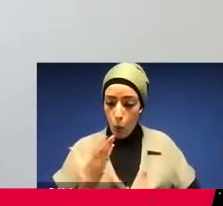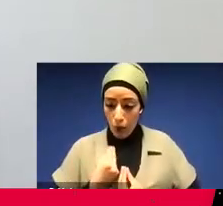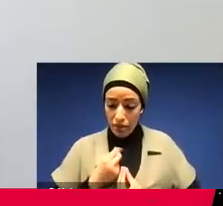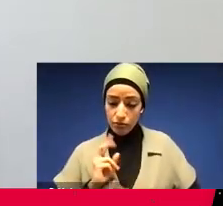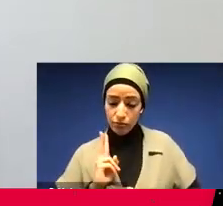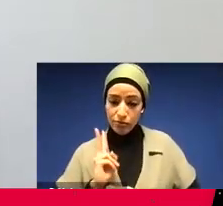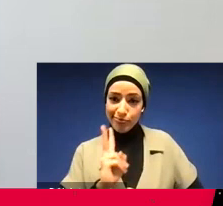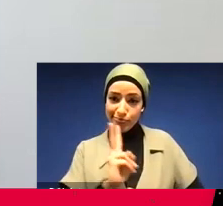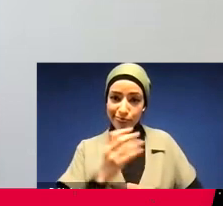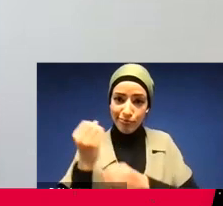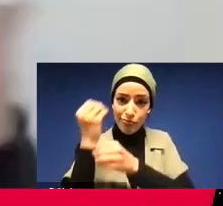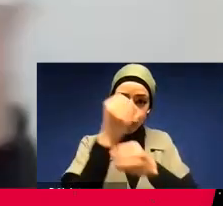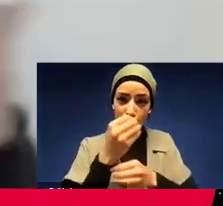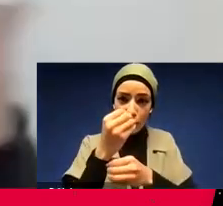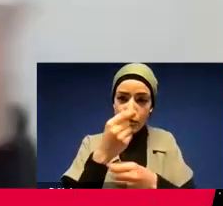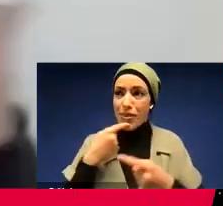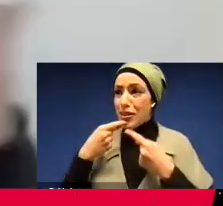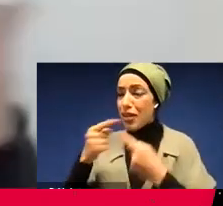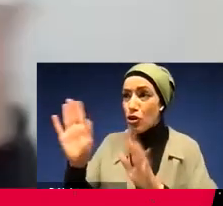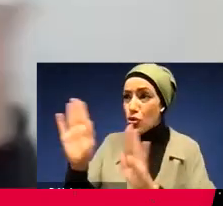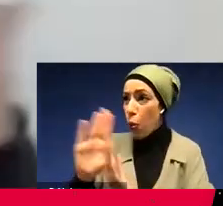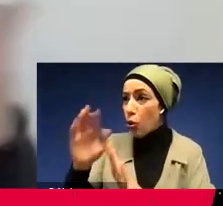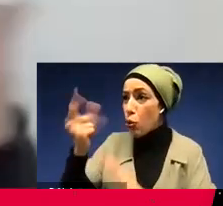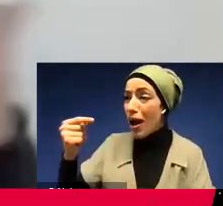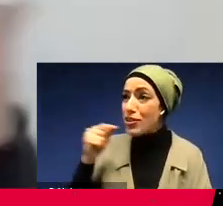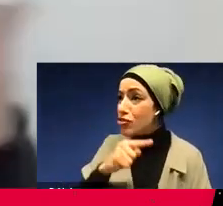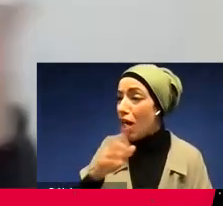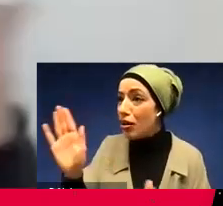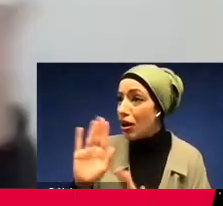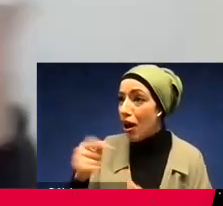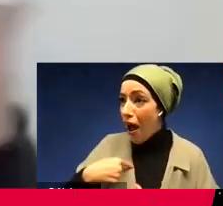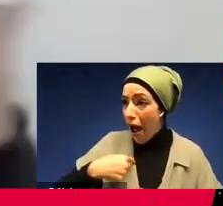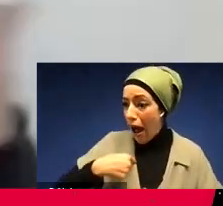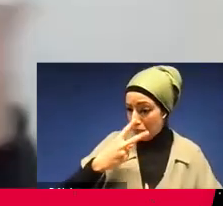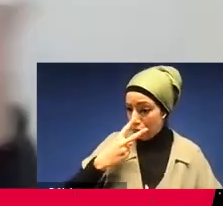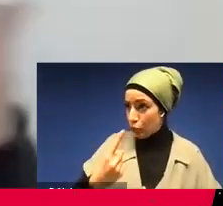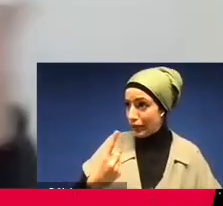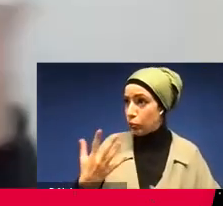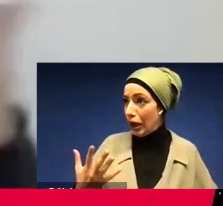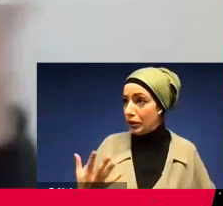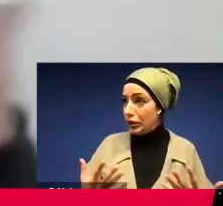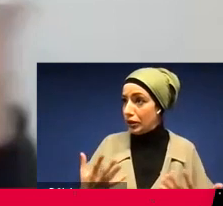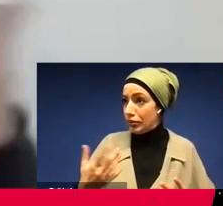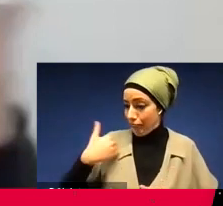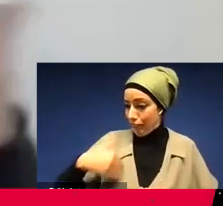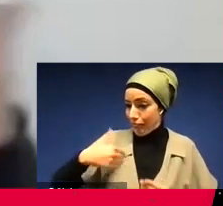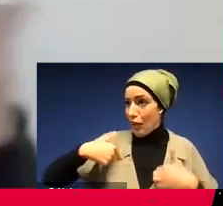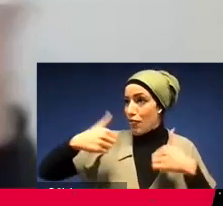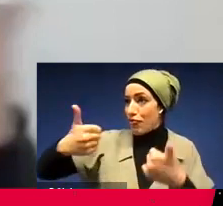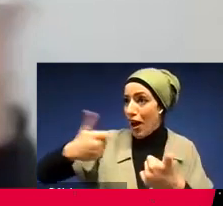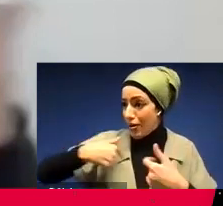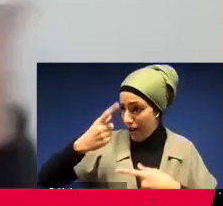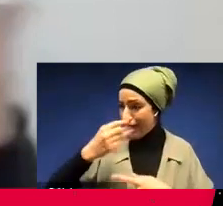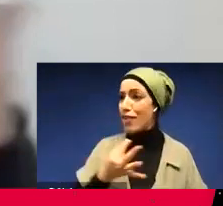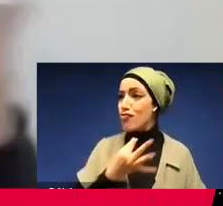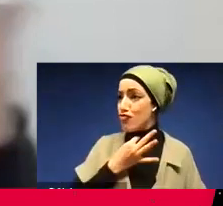sis, you have a son. I'm this 21-year-old woman. It's okay. Let me risk